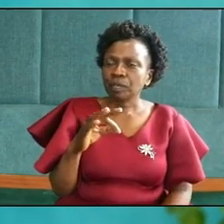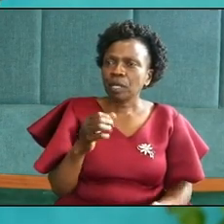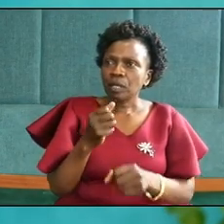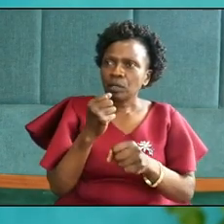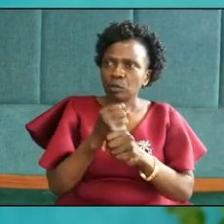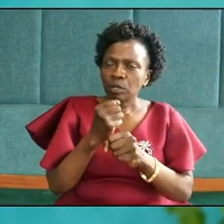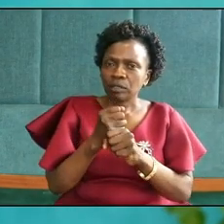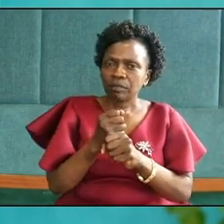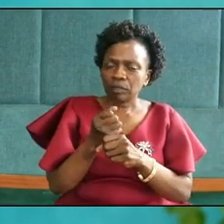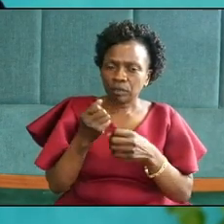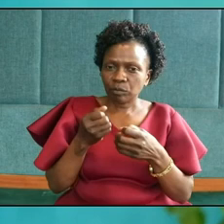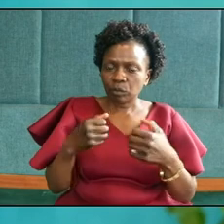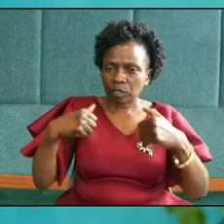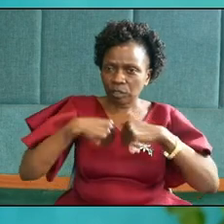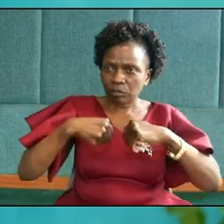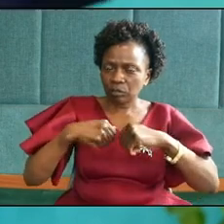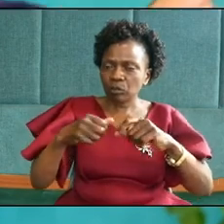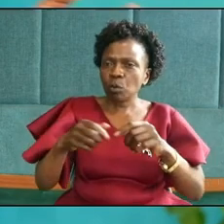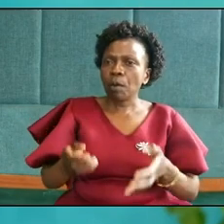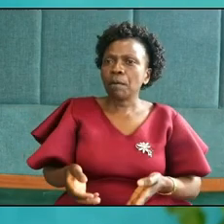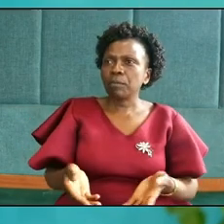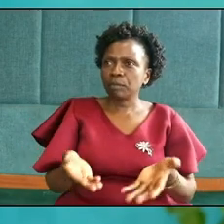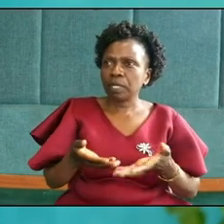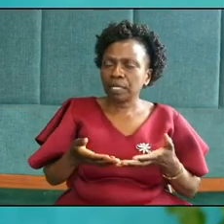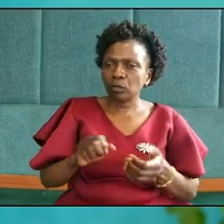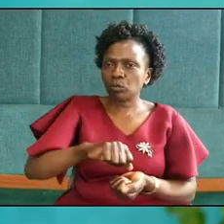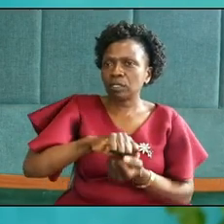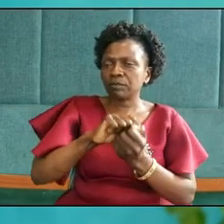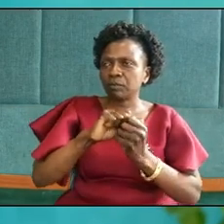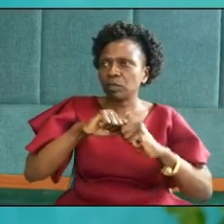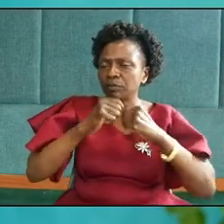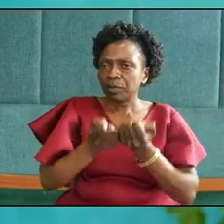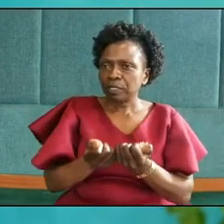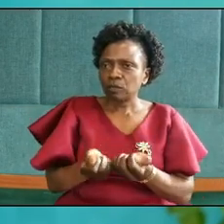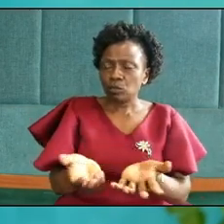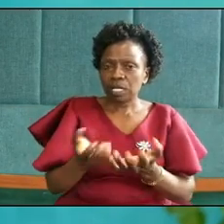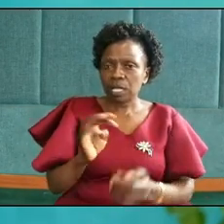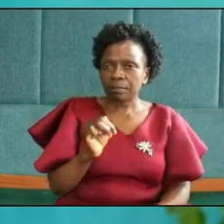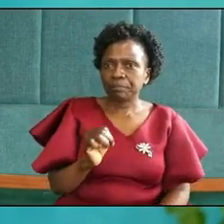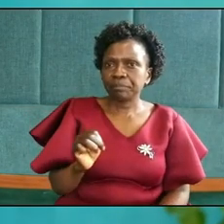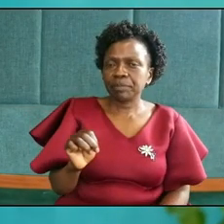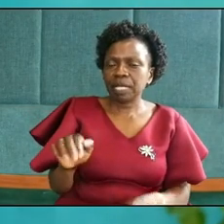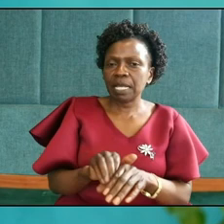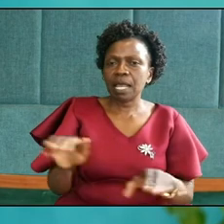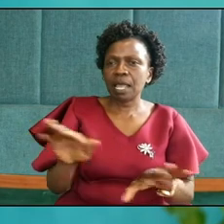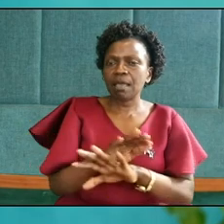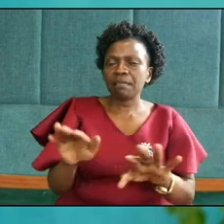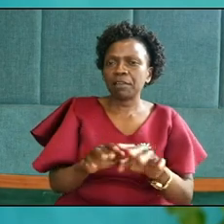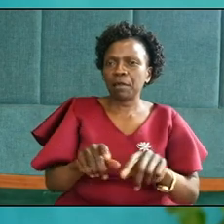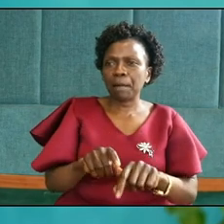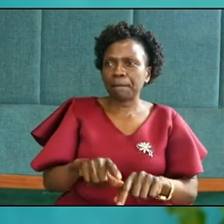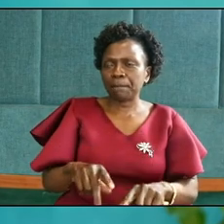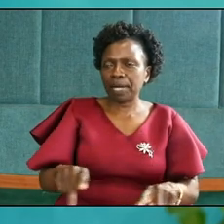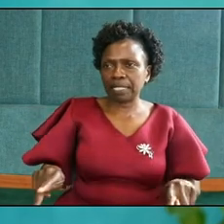from within systems to bring transformation. And so we need them in every place.